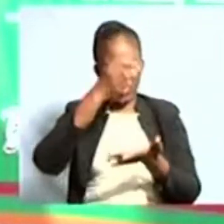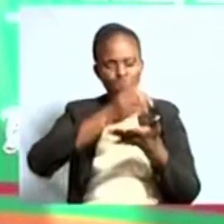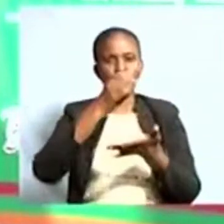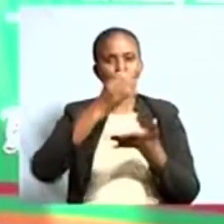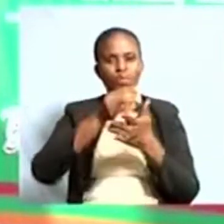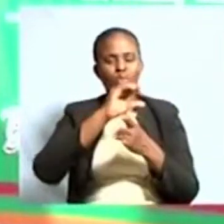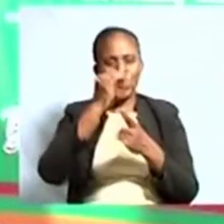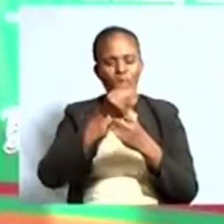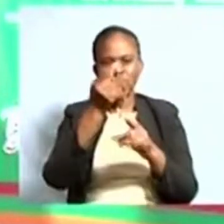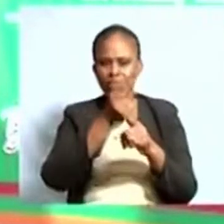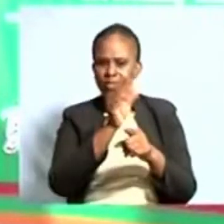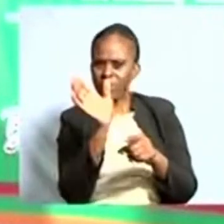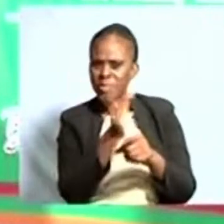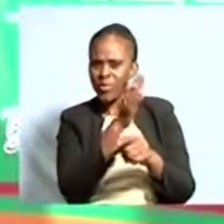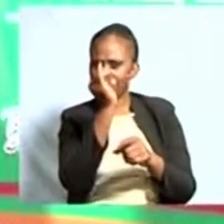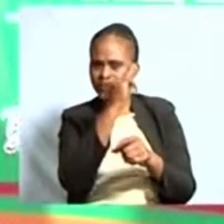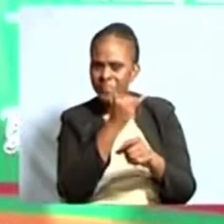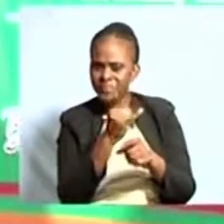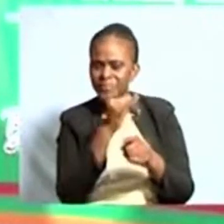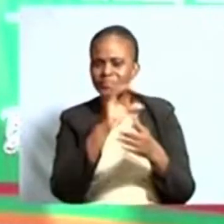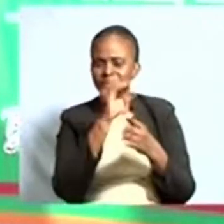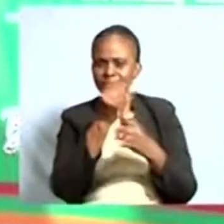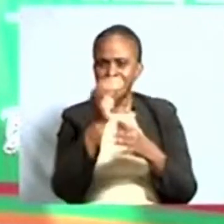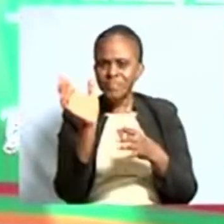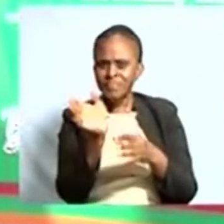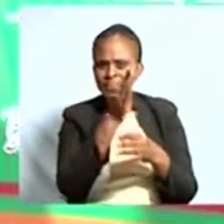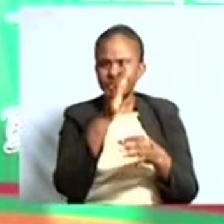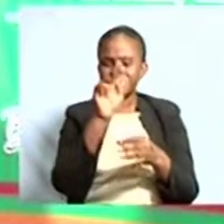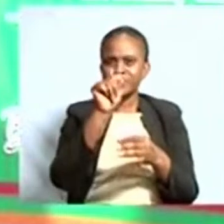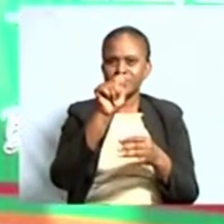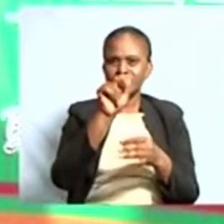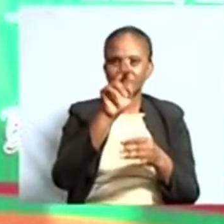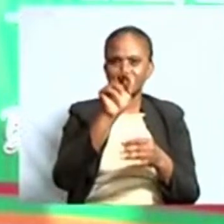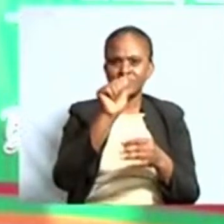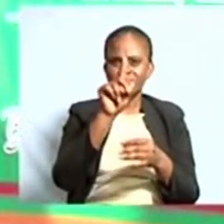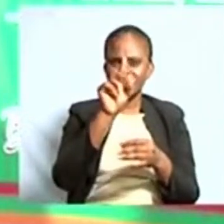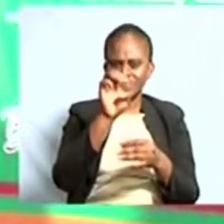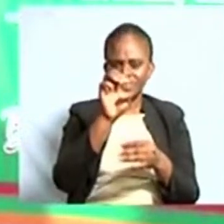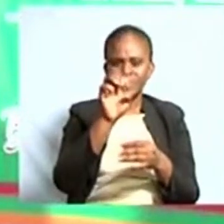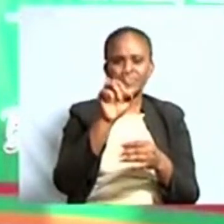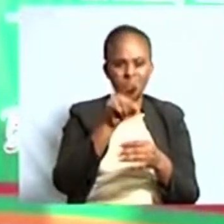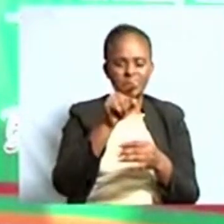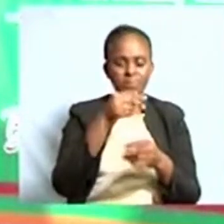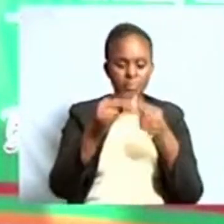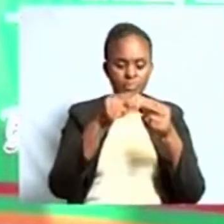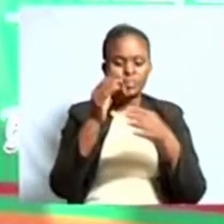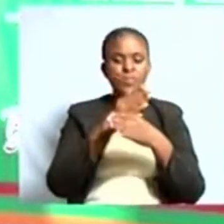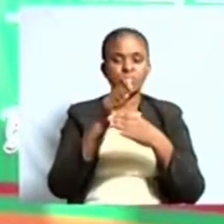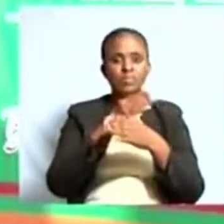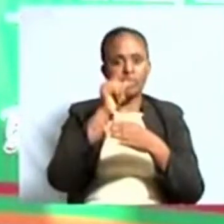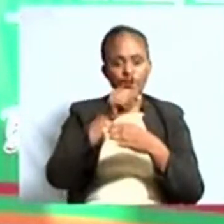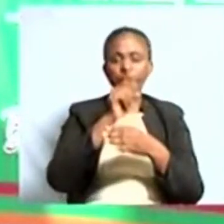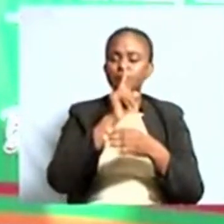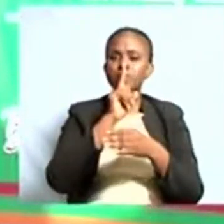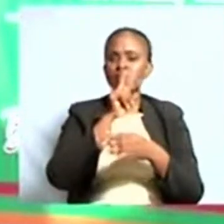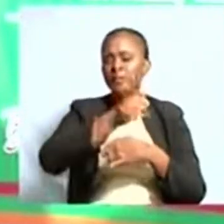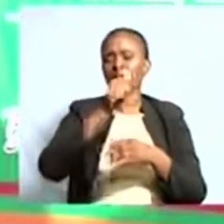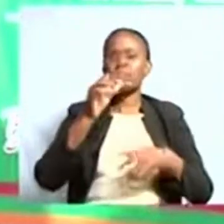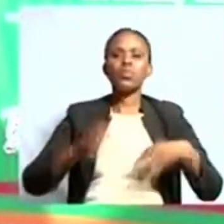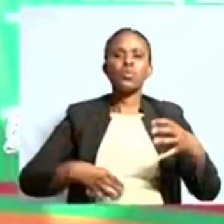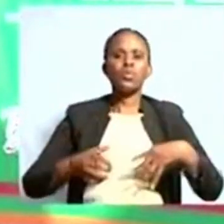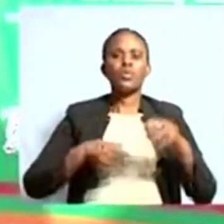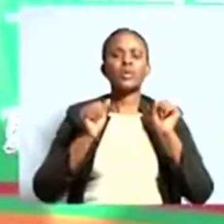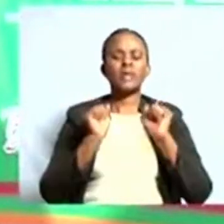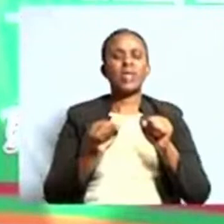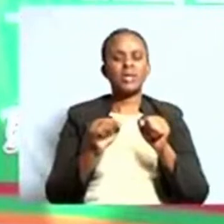from the trademark. That's for commercial use. Right. So definitely they can complain, the owners